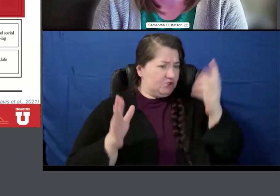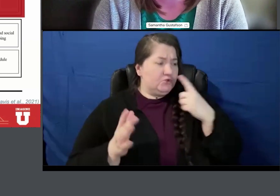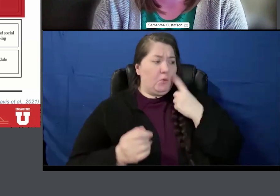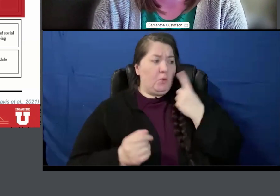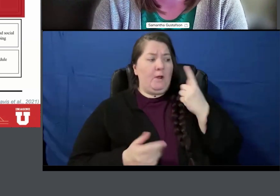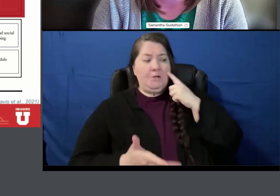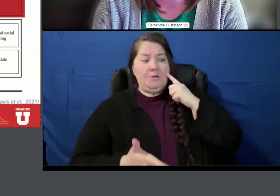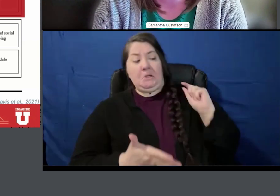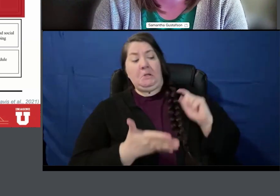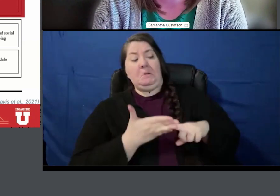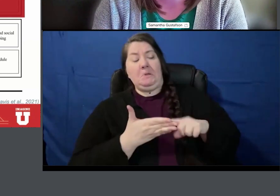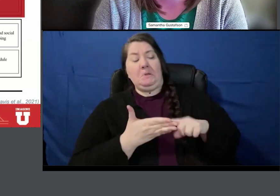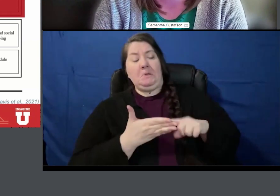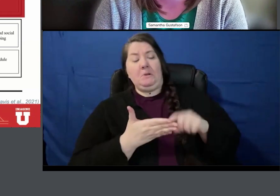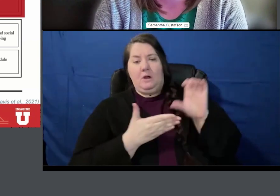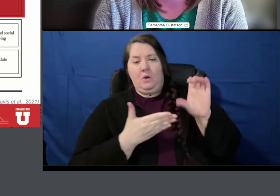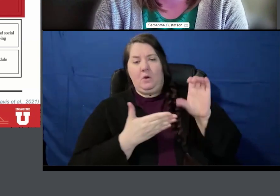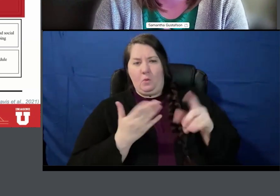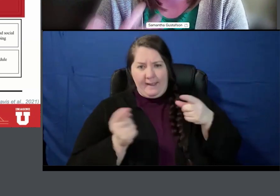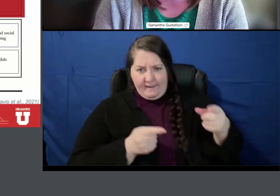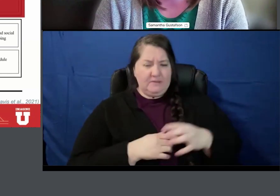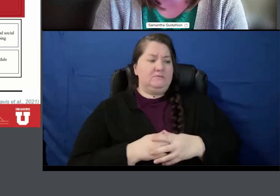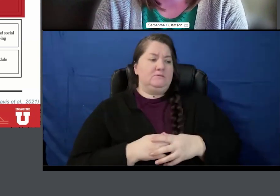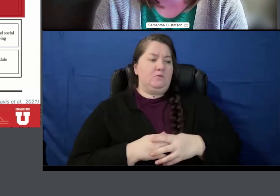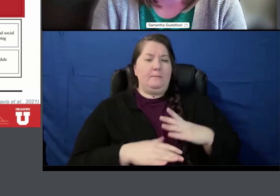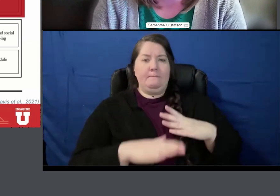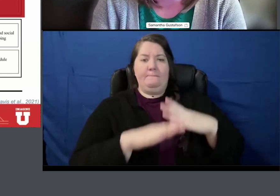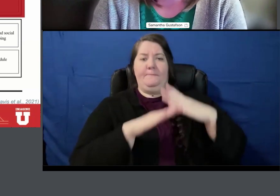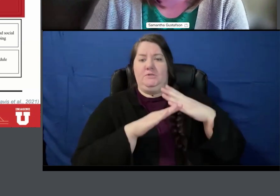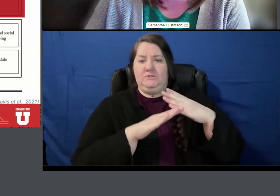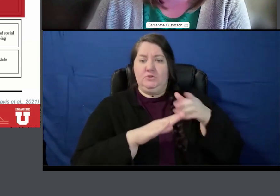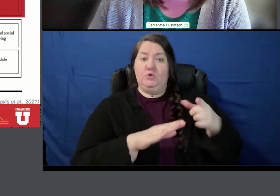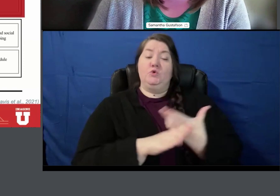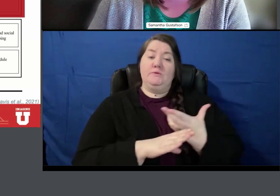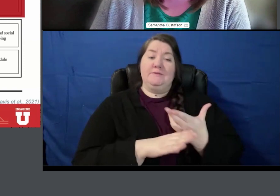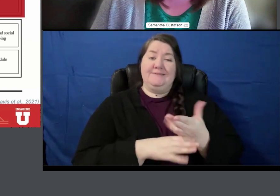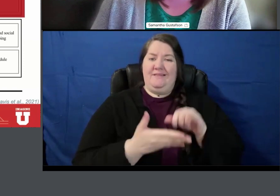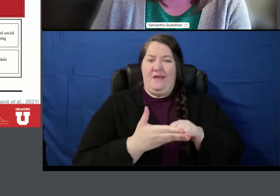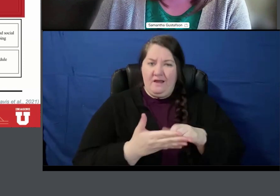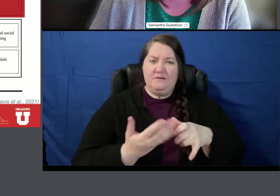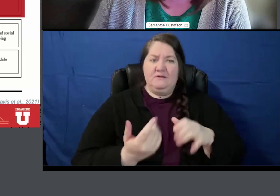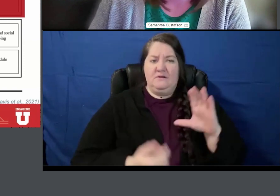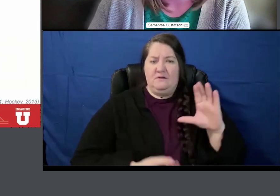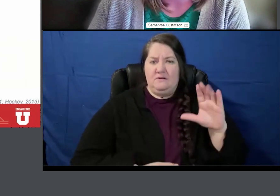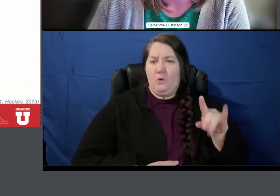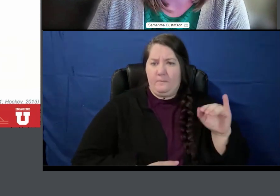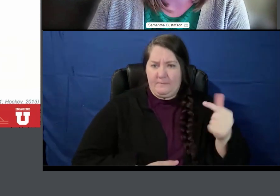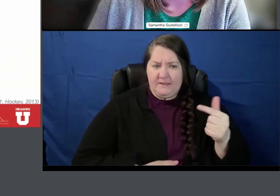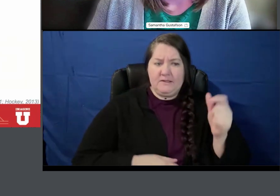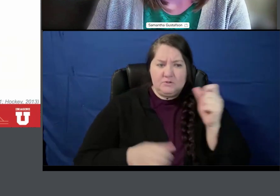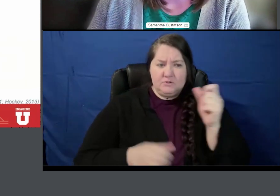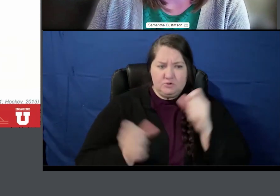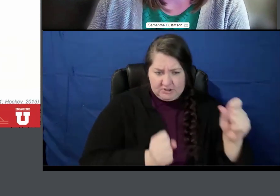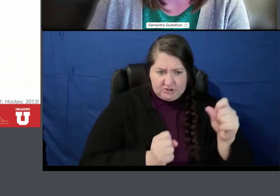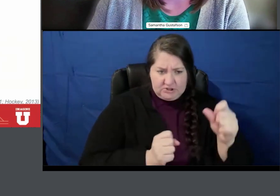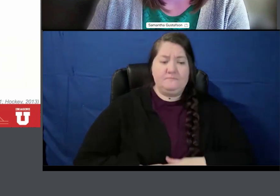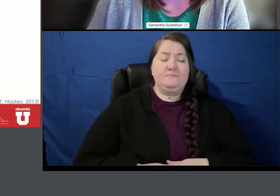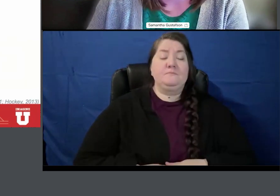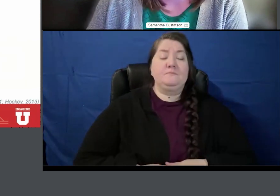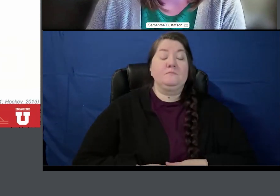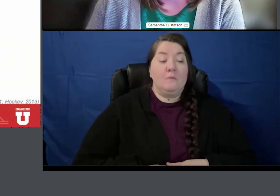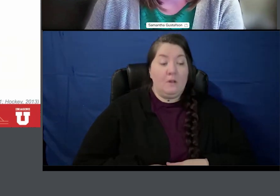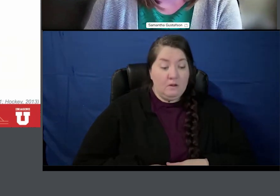ones who saw the consequences or the barriers to them using these coping strategies. So, we learned a